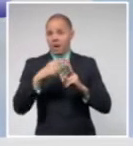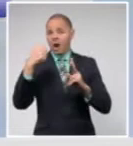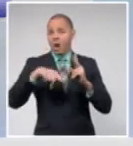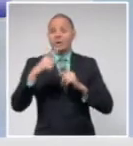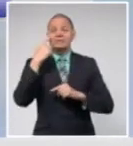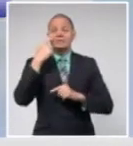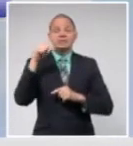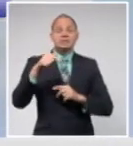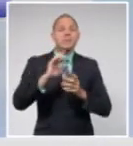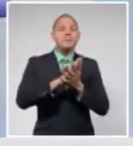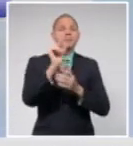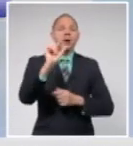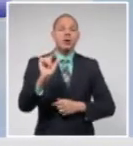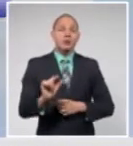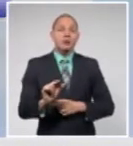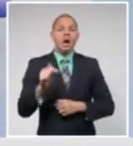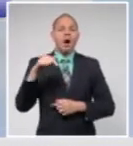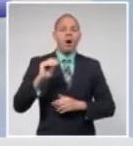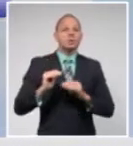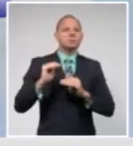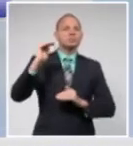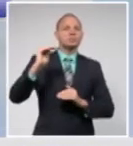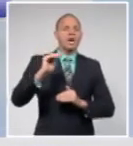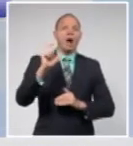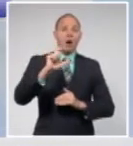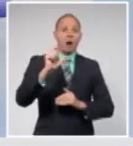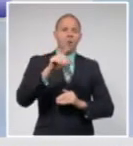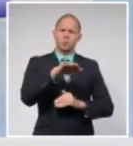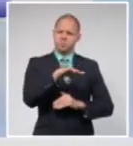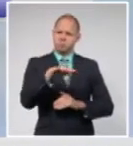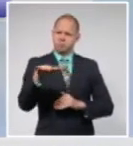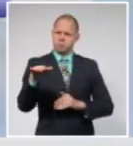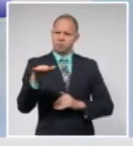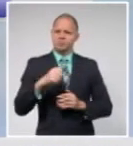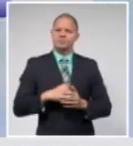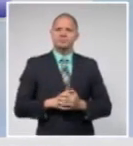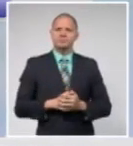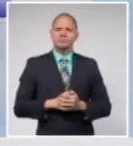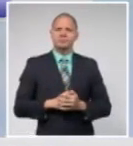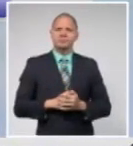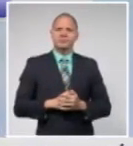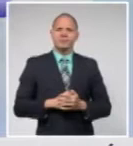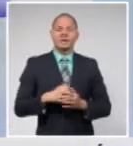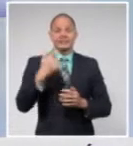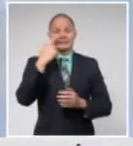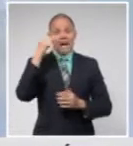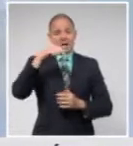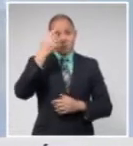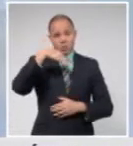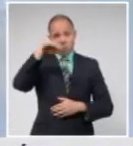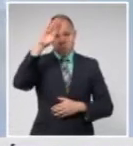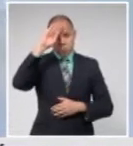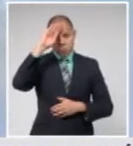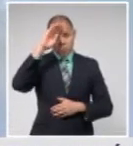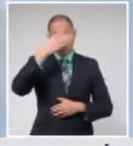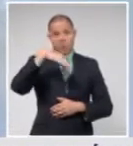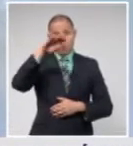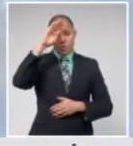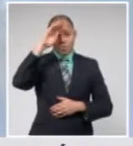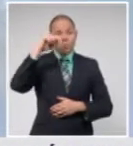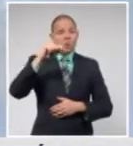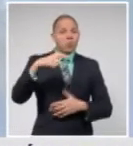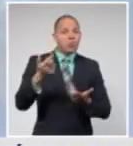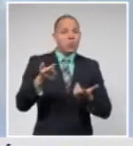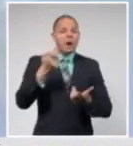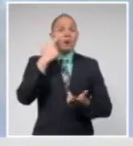respectively, same as the day before. Mayabeque increases its rate to 0.52 and Camagüey